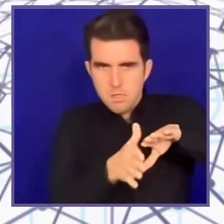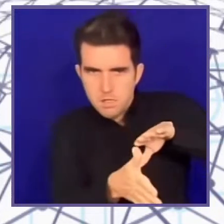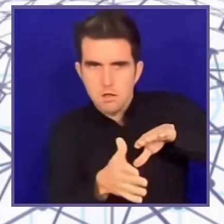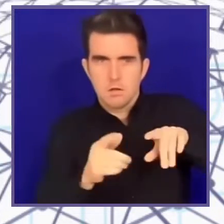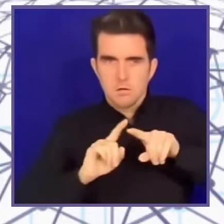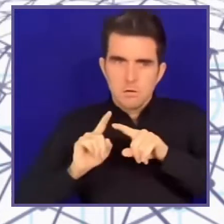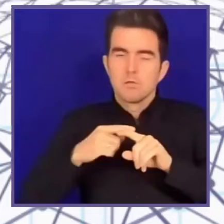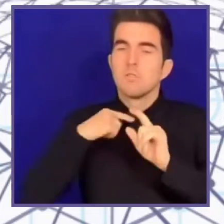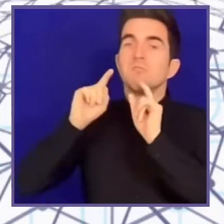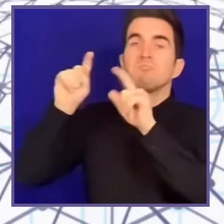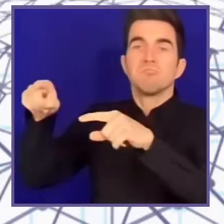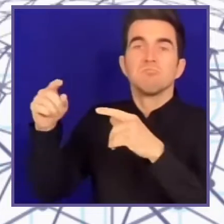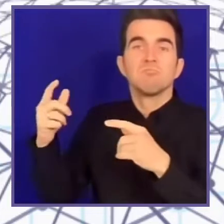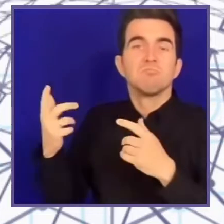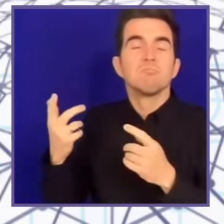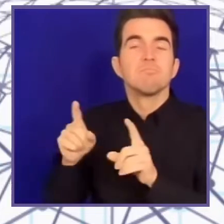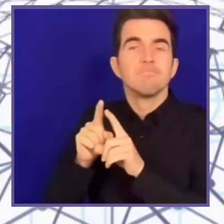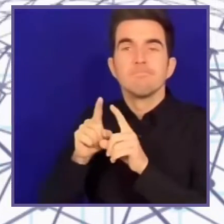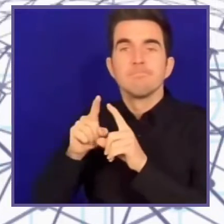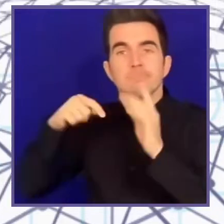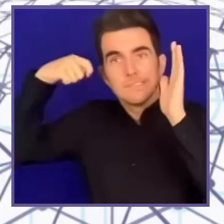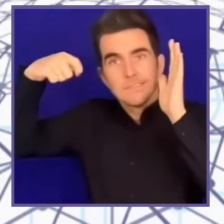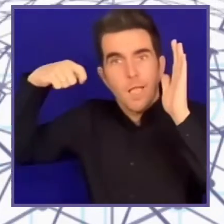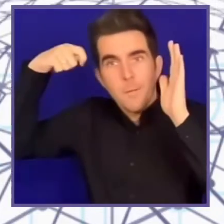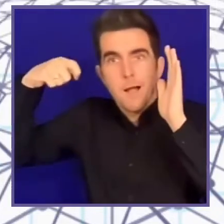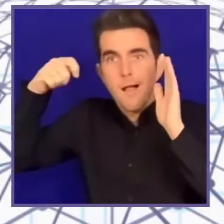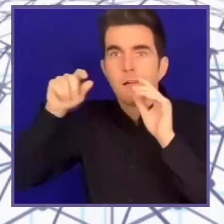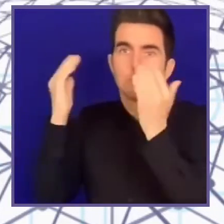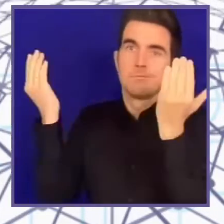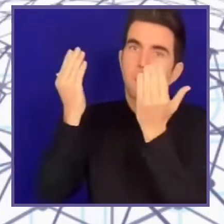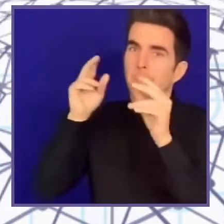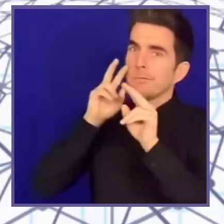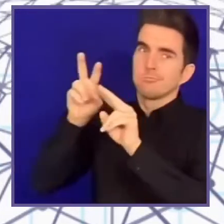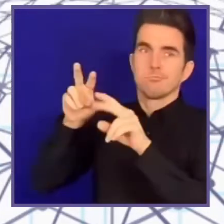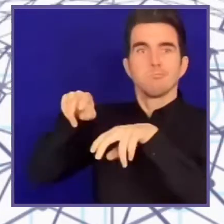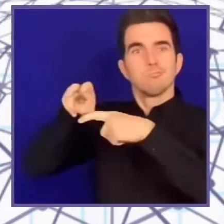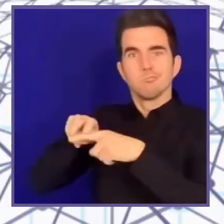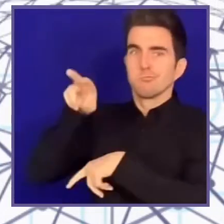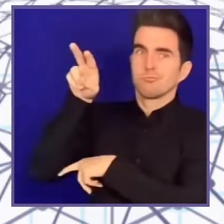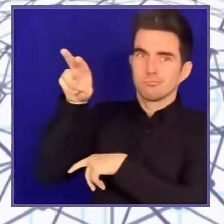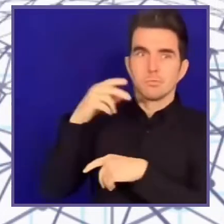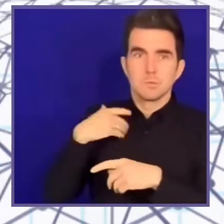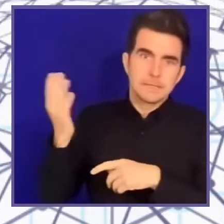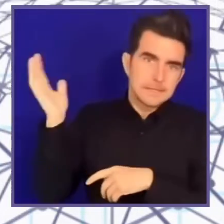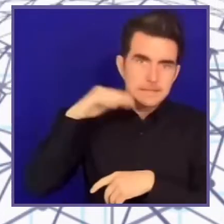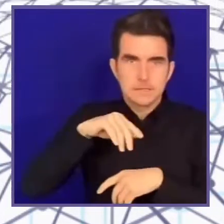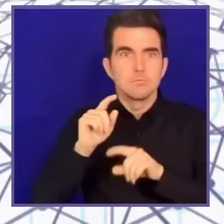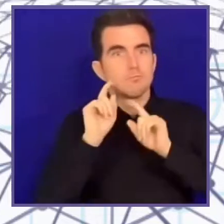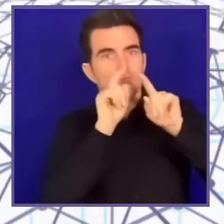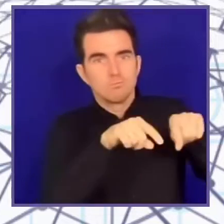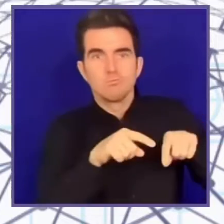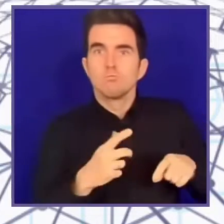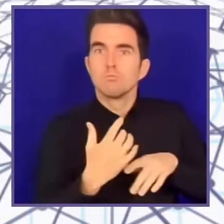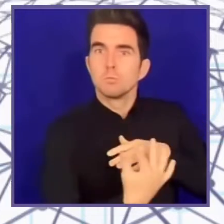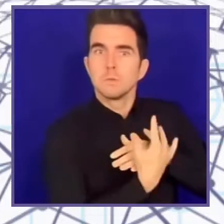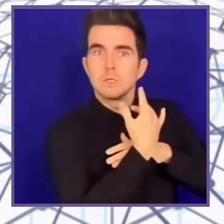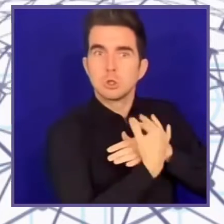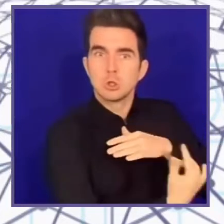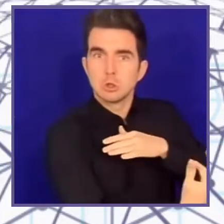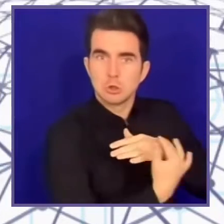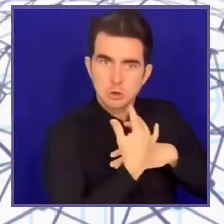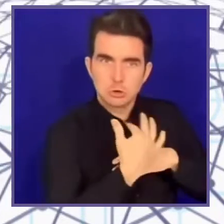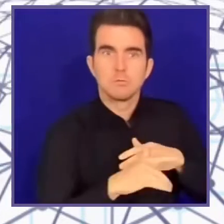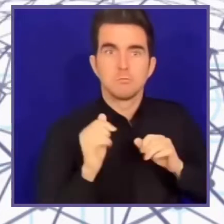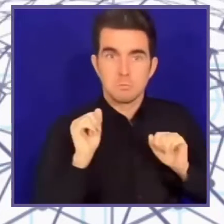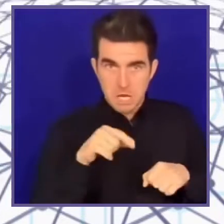course. And it's also an eye-opener when people see 10 wheelchair users coming to a theater or